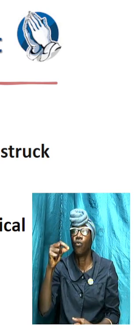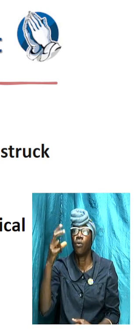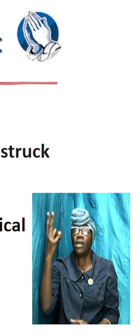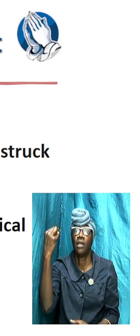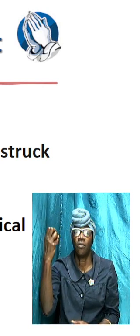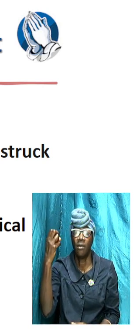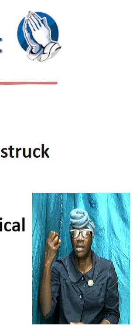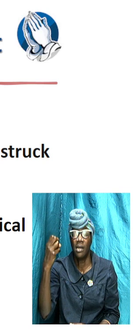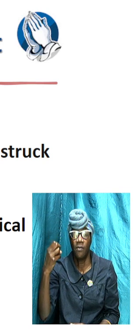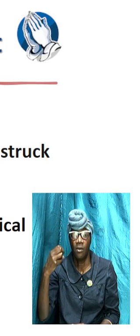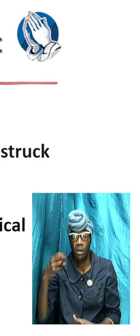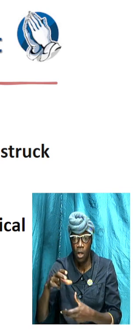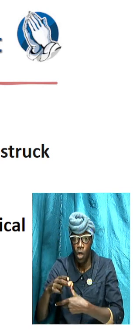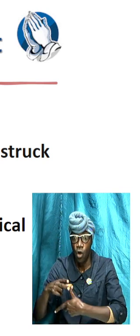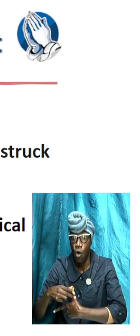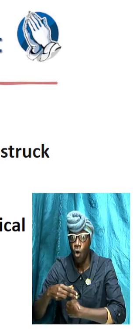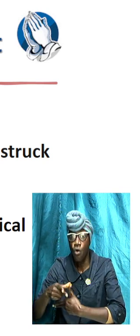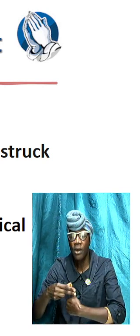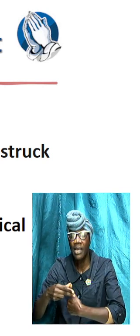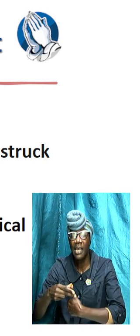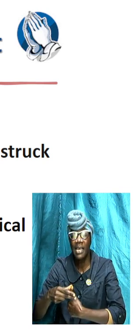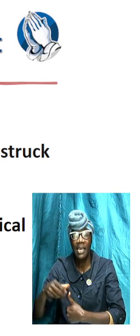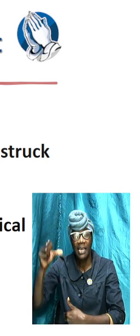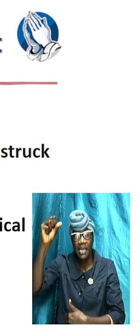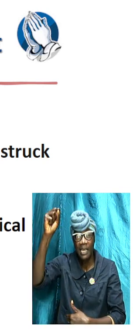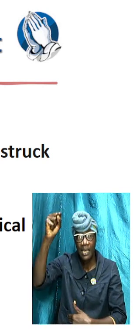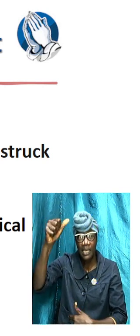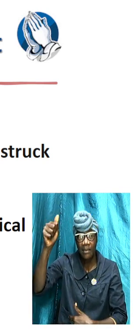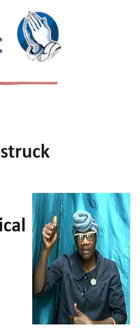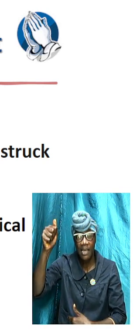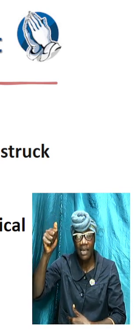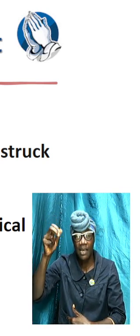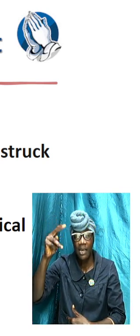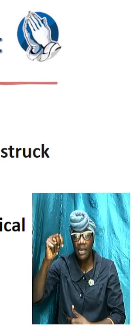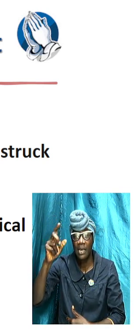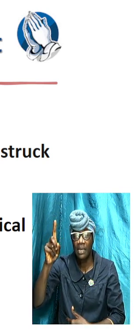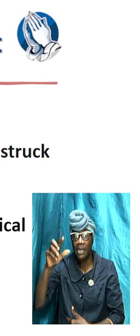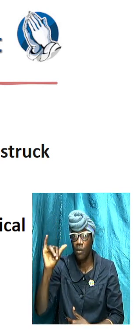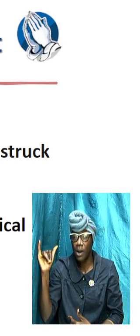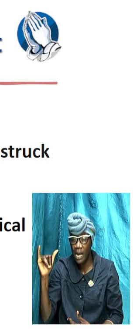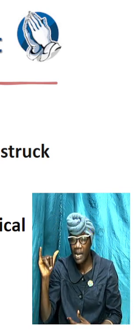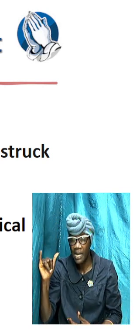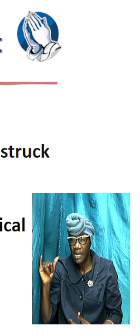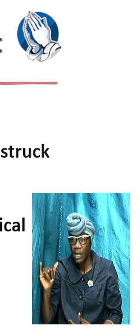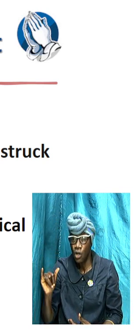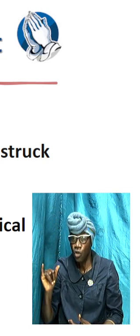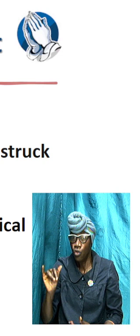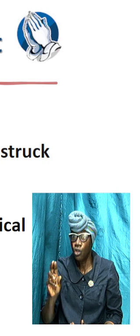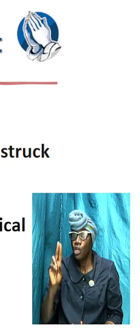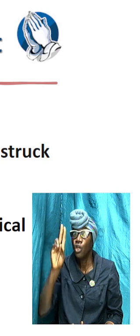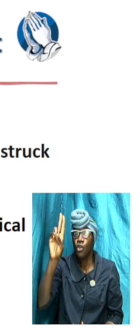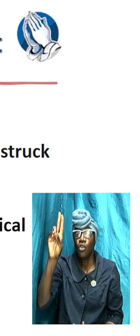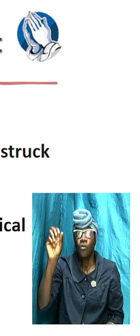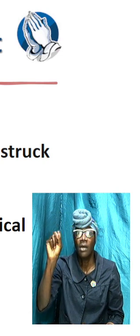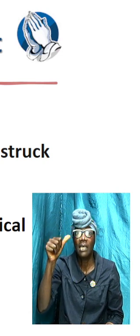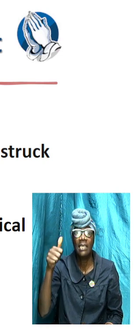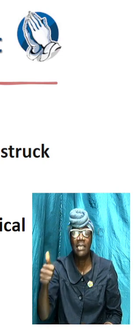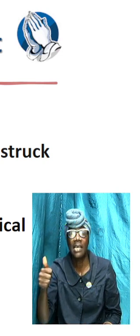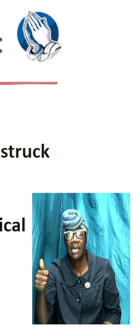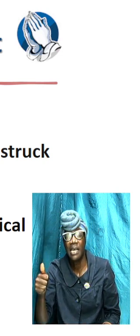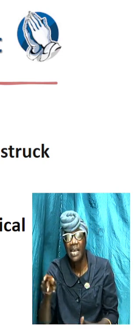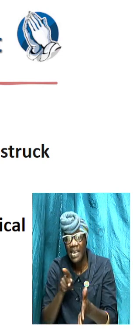Hurricane Sandy, amen, and that hit the northeast coast of the U.S., amen. And it is said that it killed